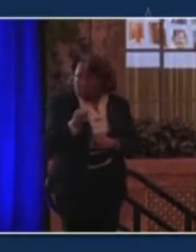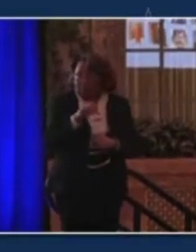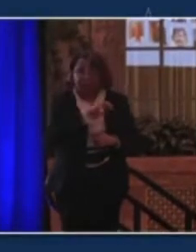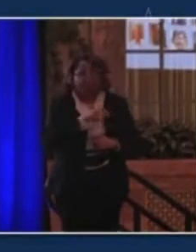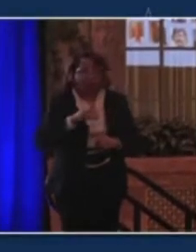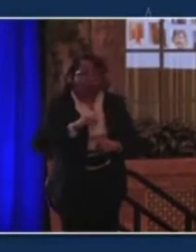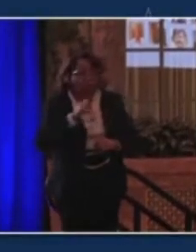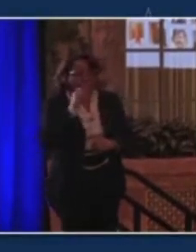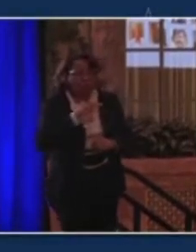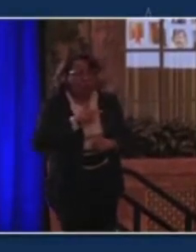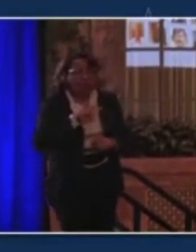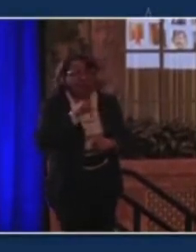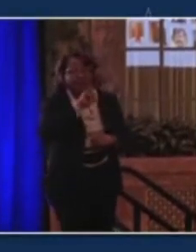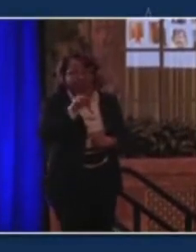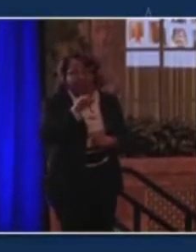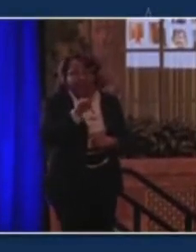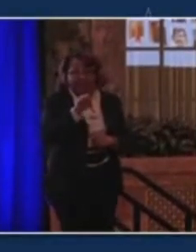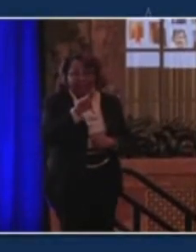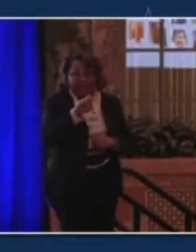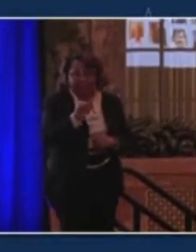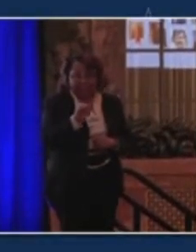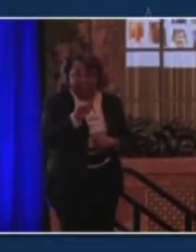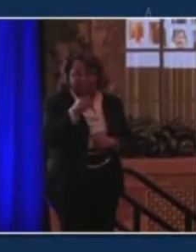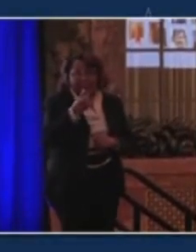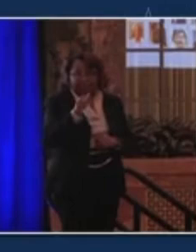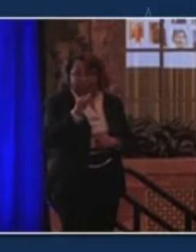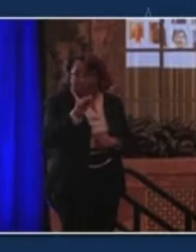Congressman Jesus Chuy Garcia,